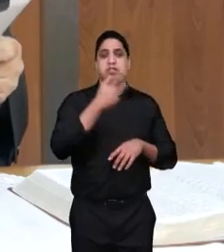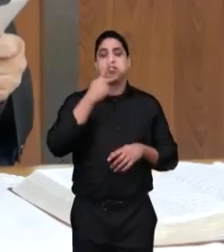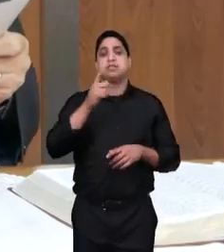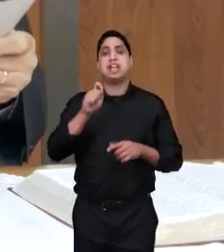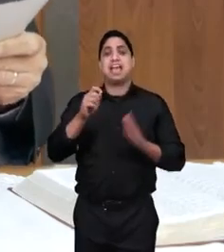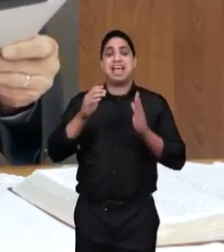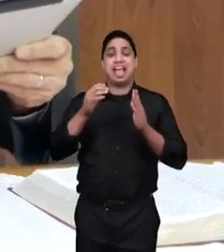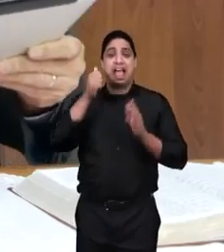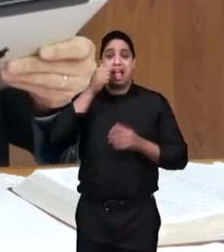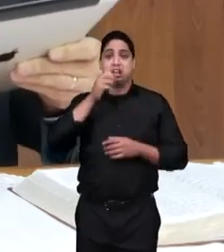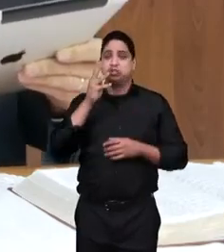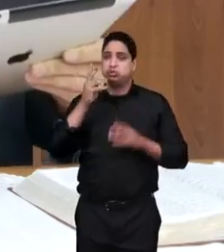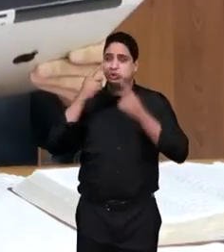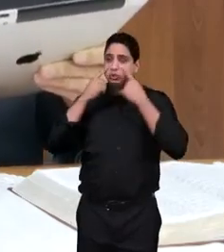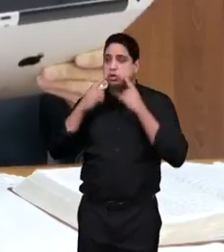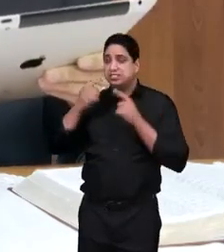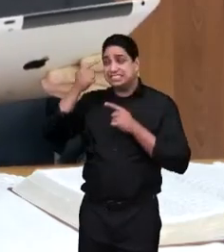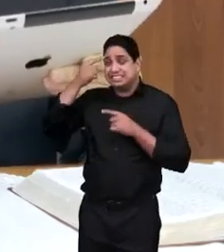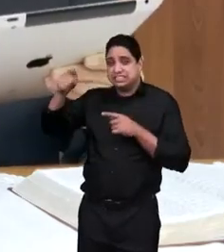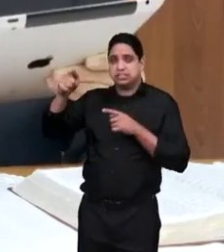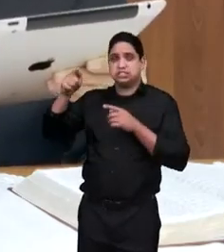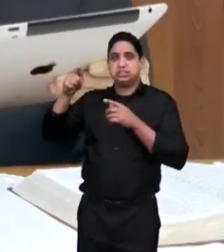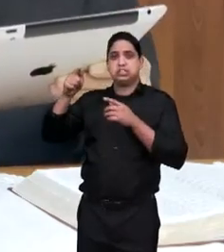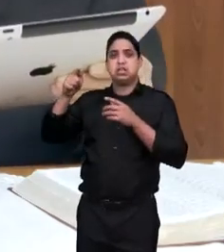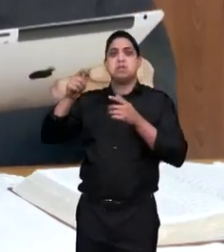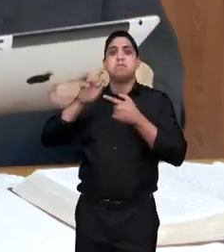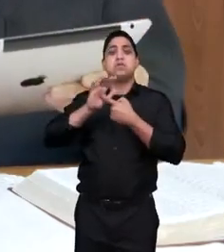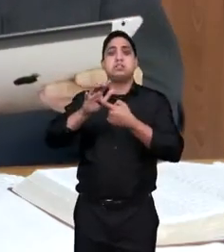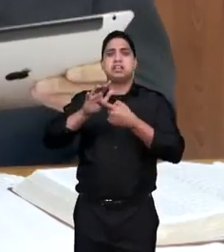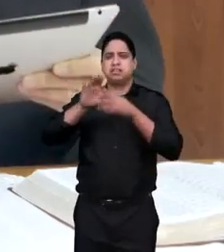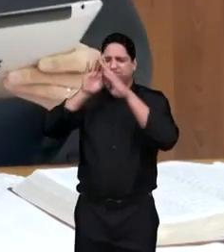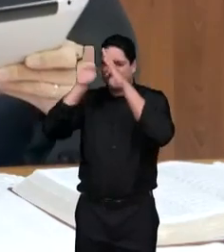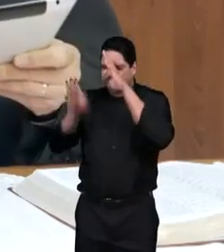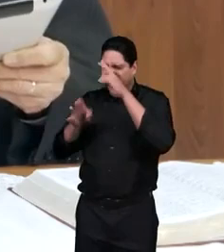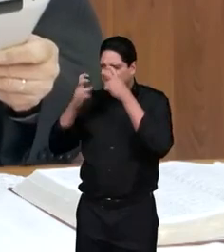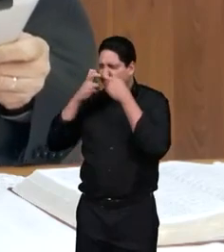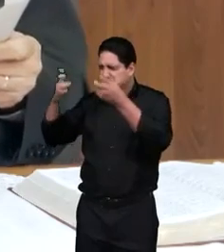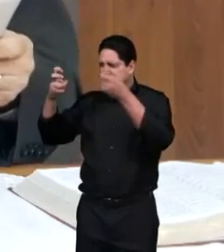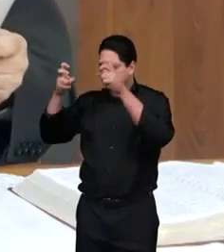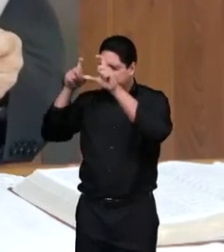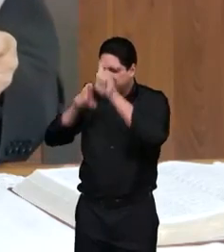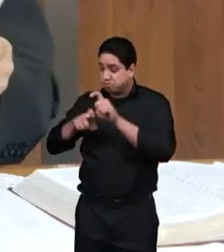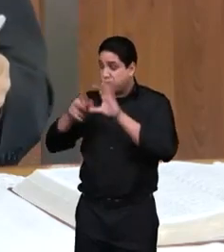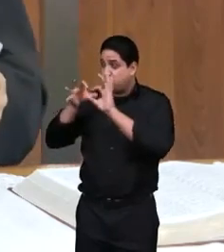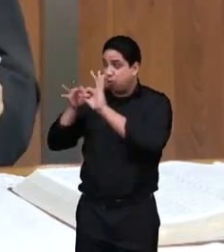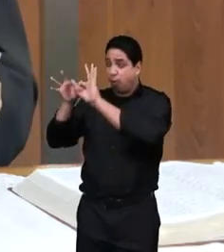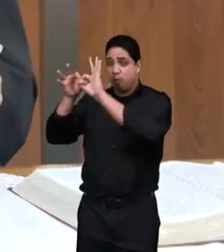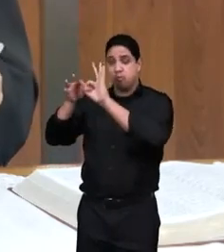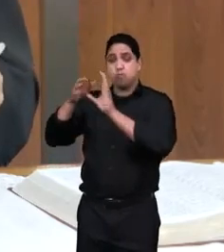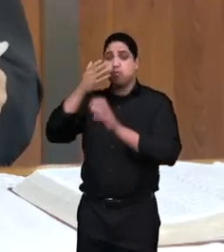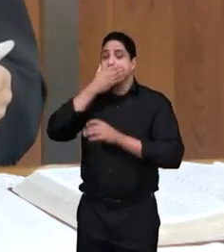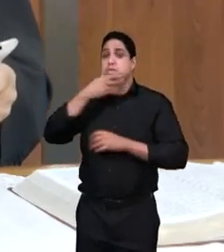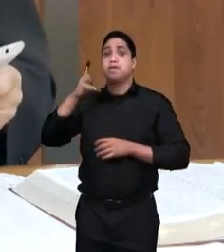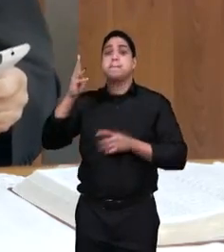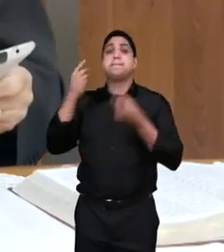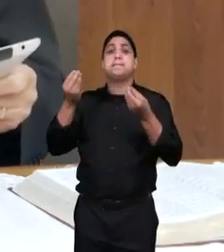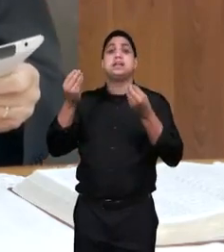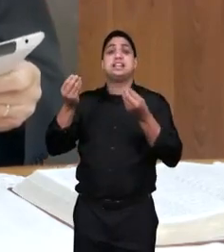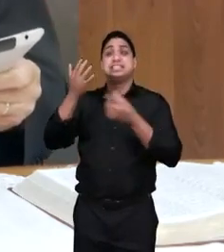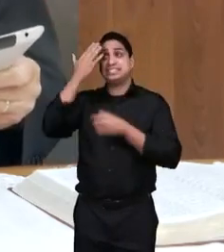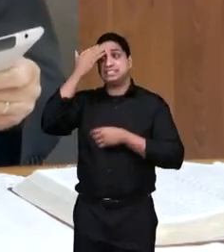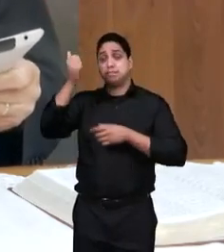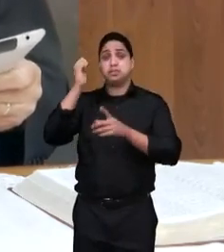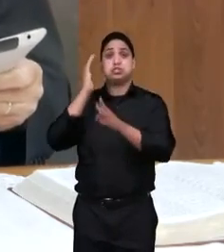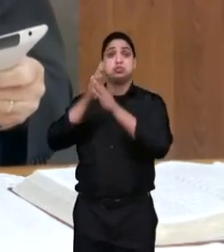the bridegroom. And this is a moment of crying out, humility, fellowship, dependence, to know